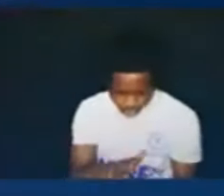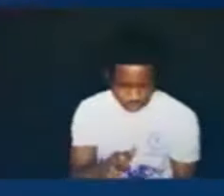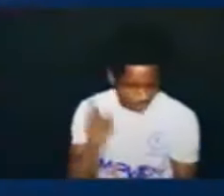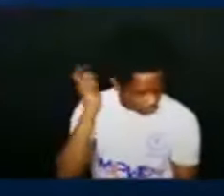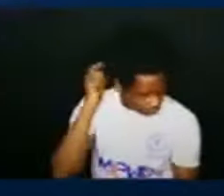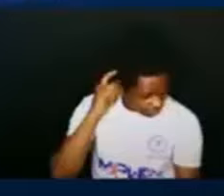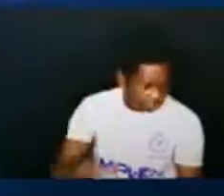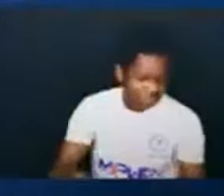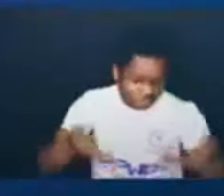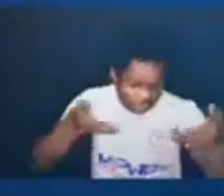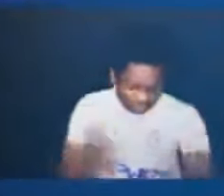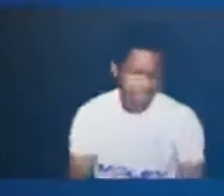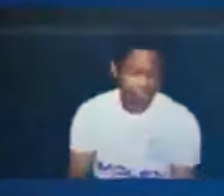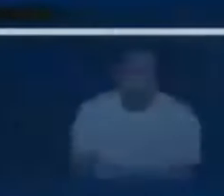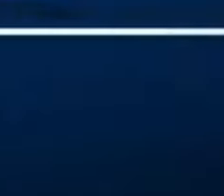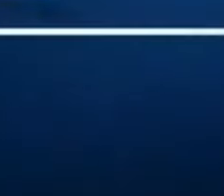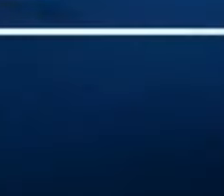They have locked up their minds.